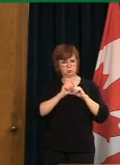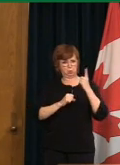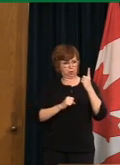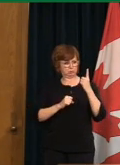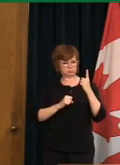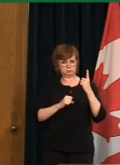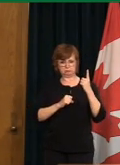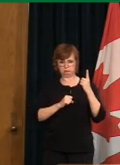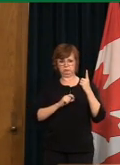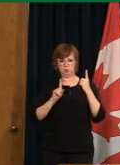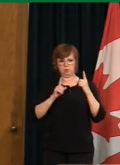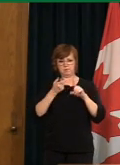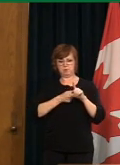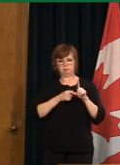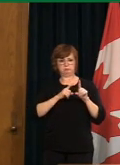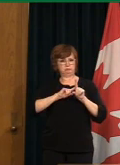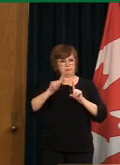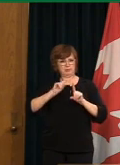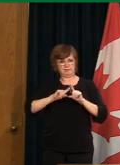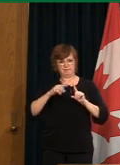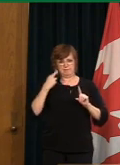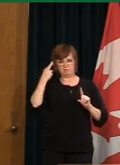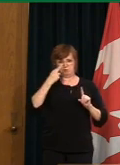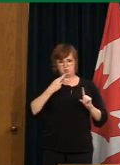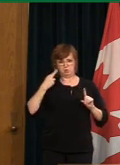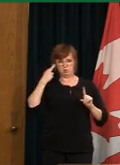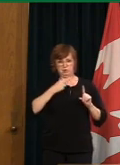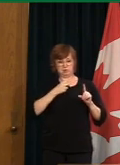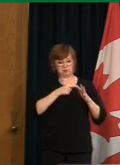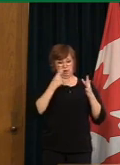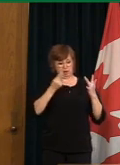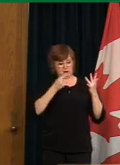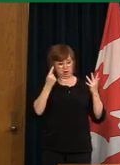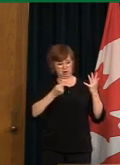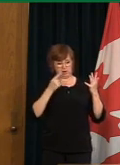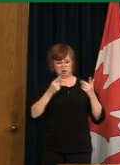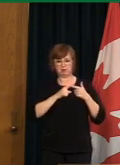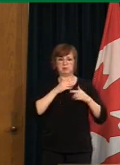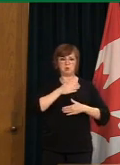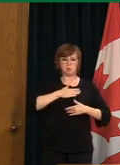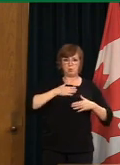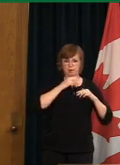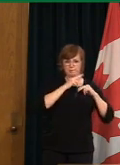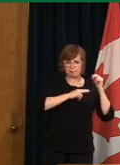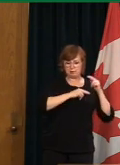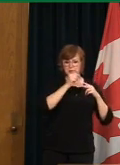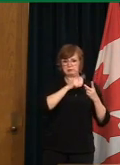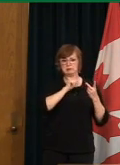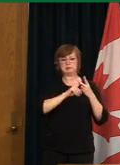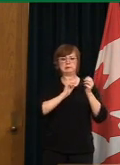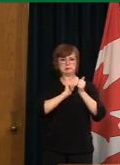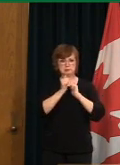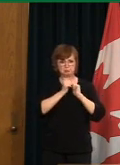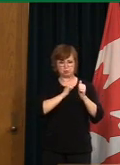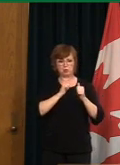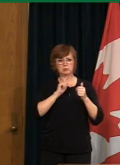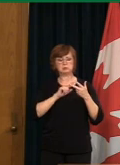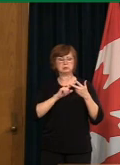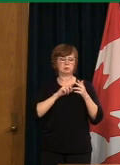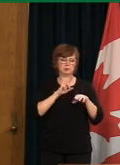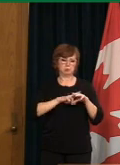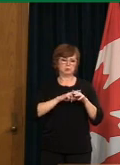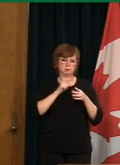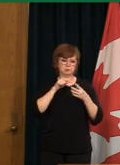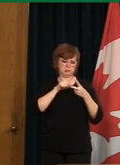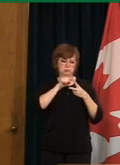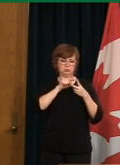they happen in all settings. But certainly recreational facilities and sports activities do